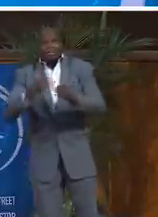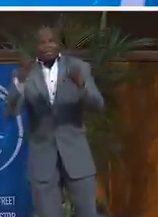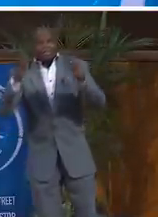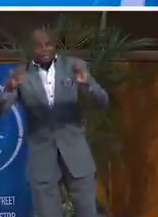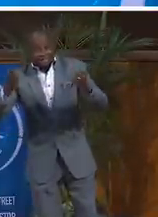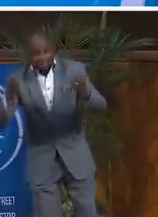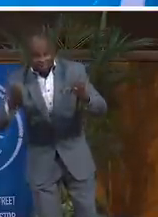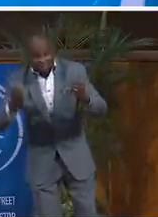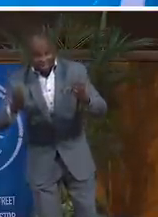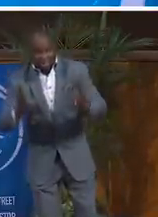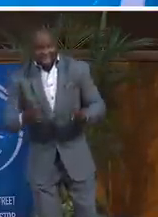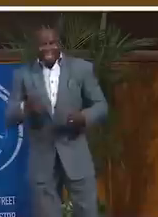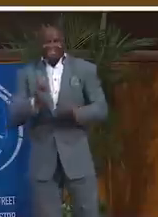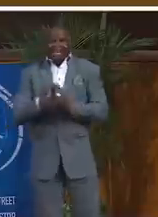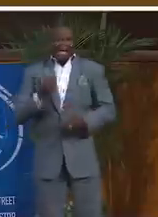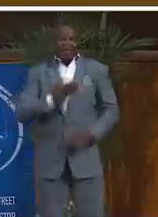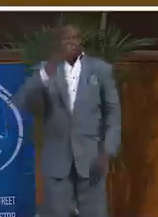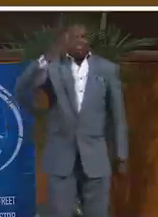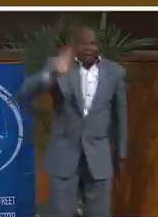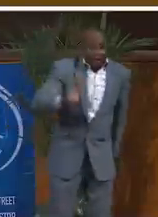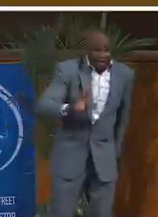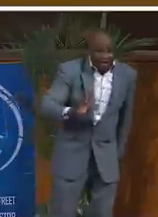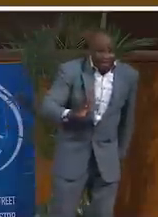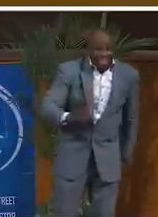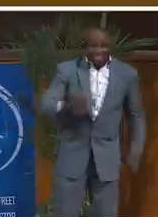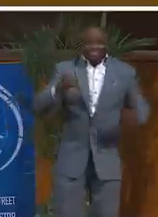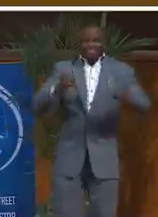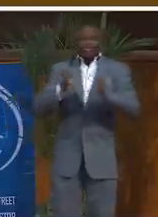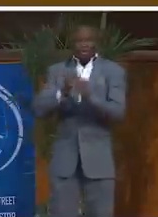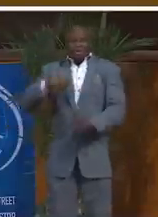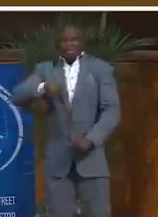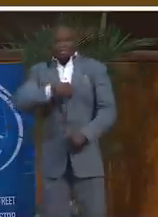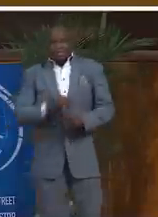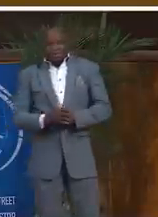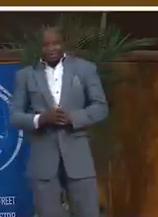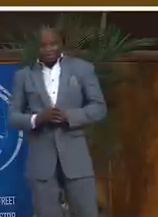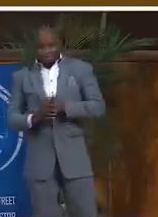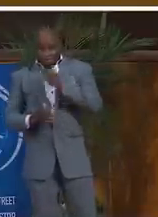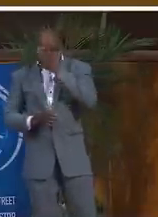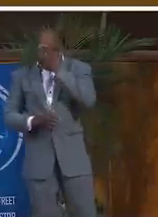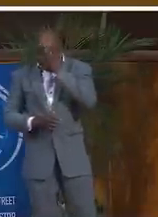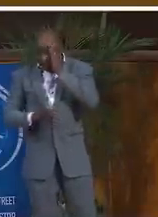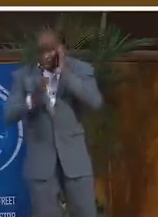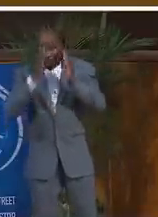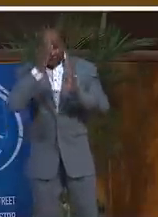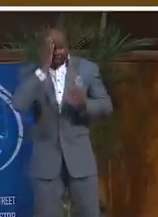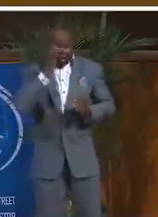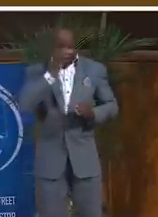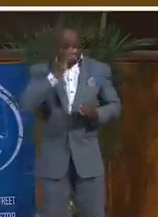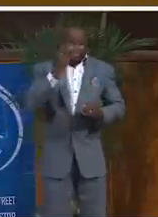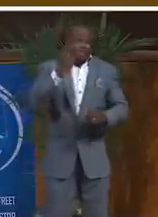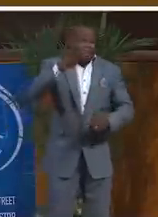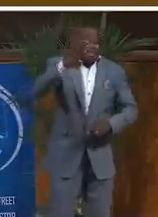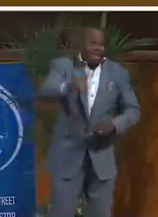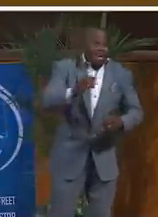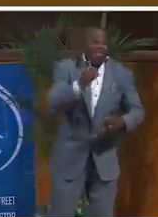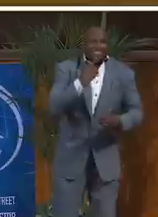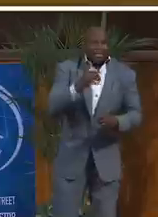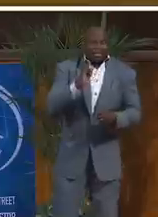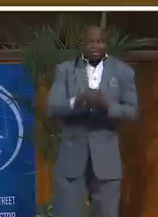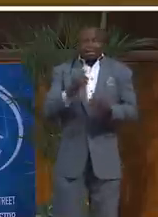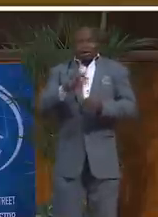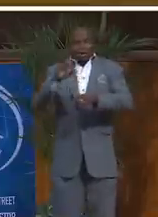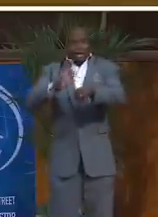Easter is that our God is still with us. Well, watch what Jesus says. I love it, because it's not only